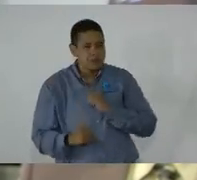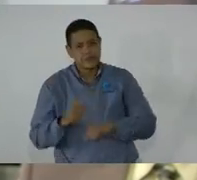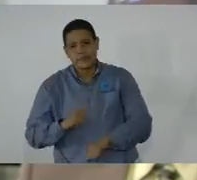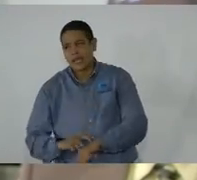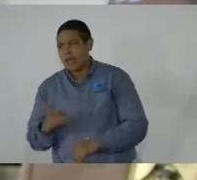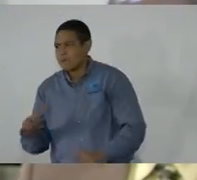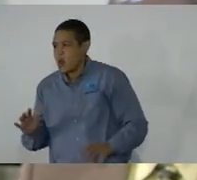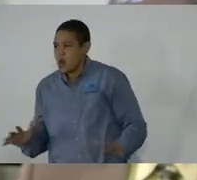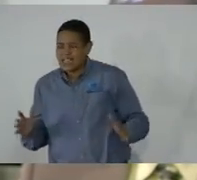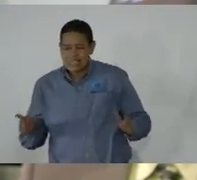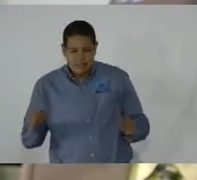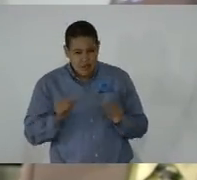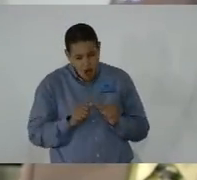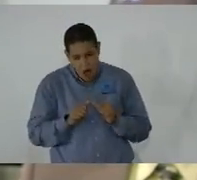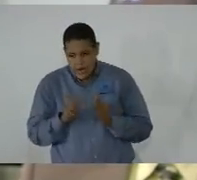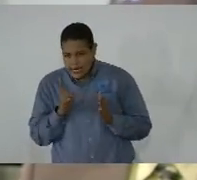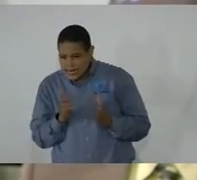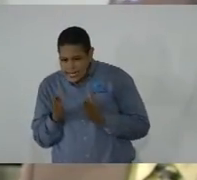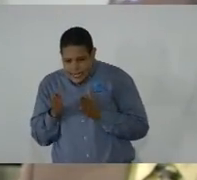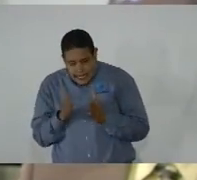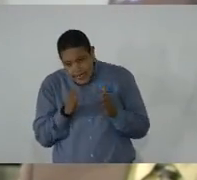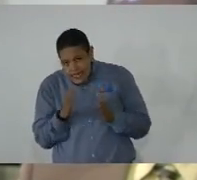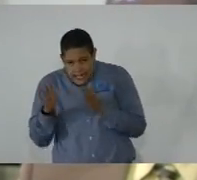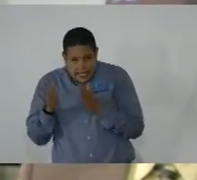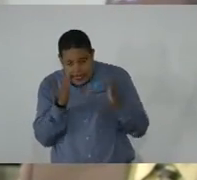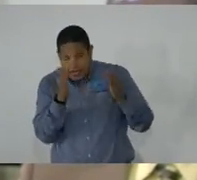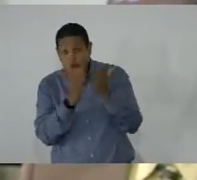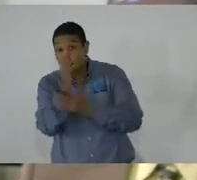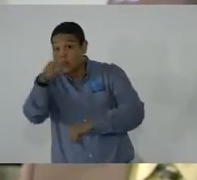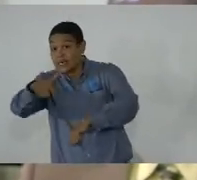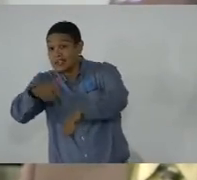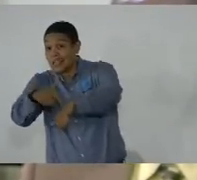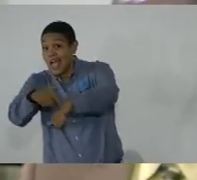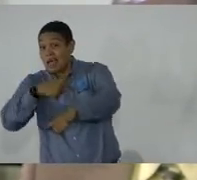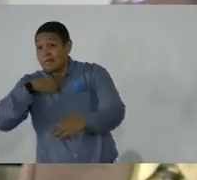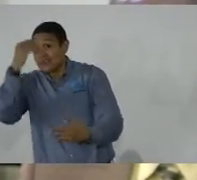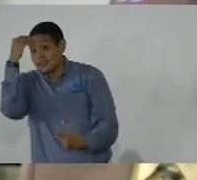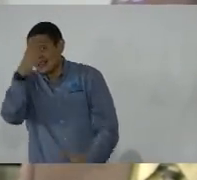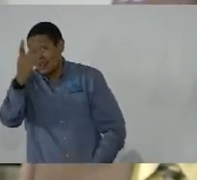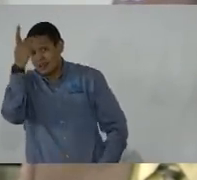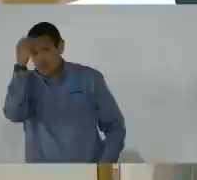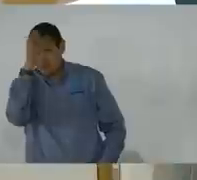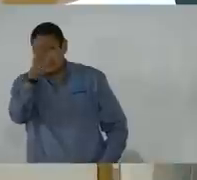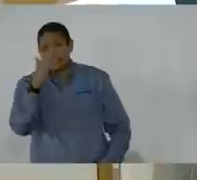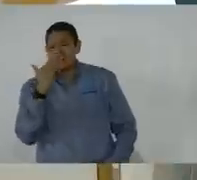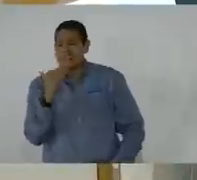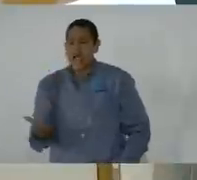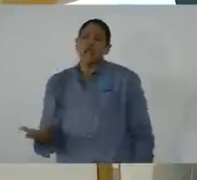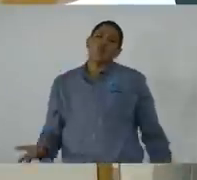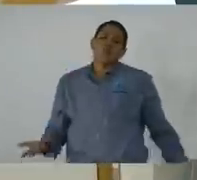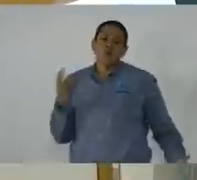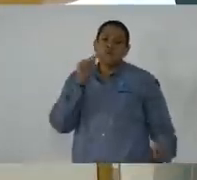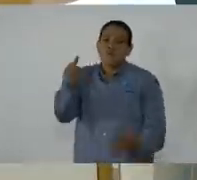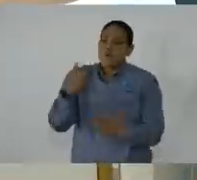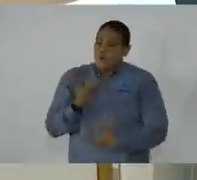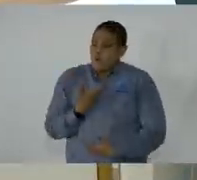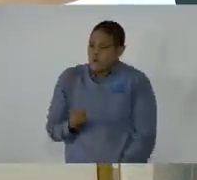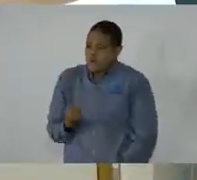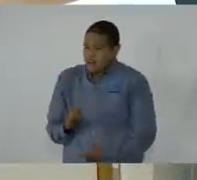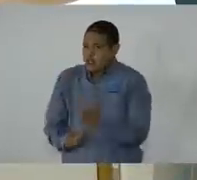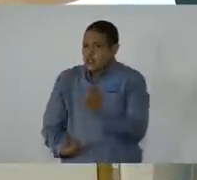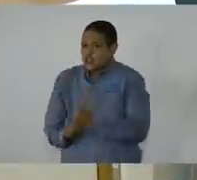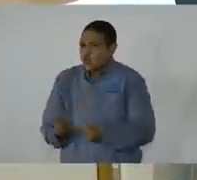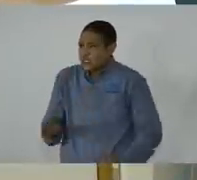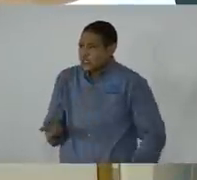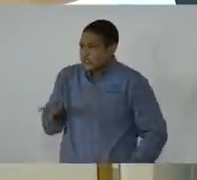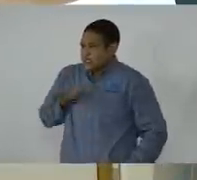He continues to steer us through these times, and I want to say, Prime Minister, thank you for the confidence and trust placed